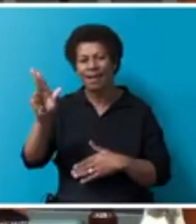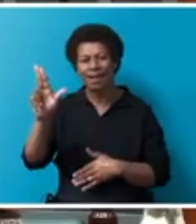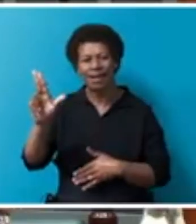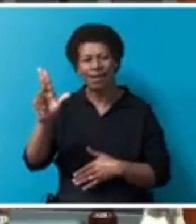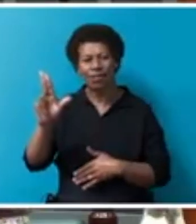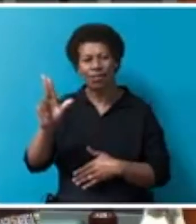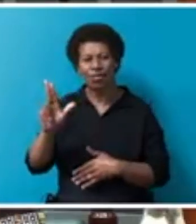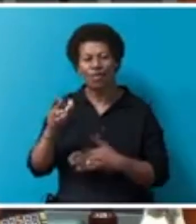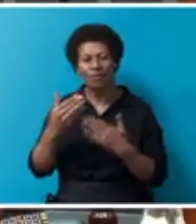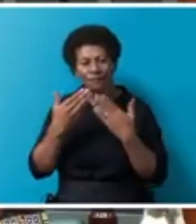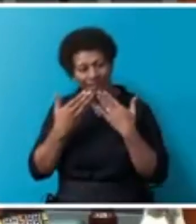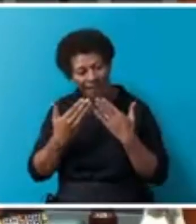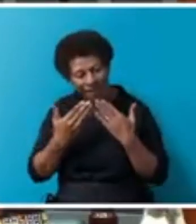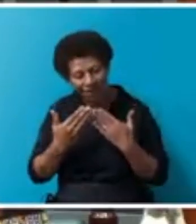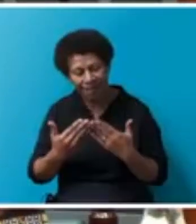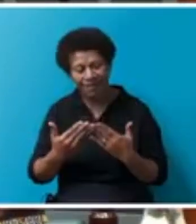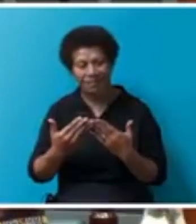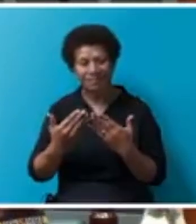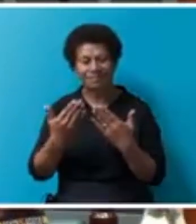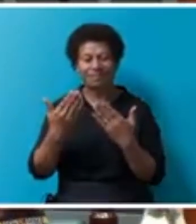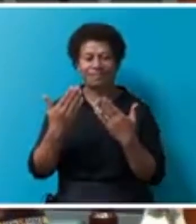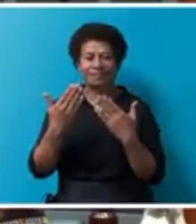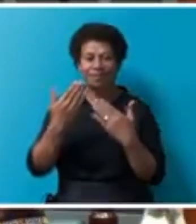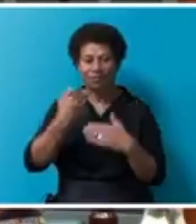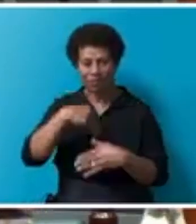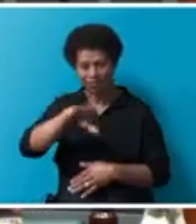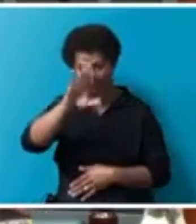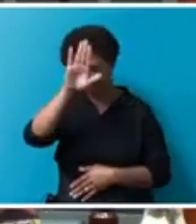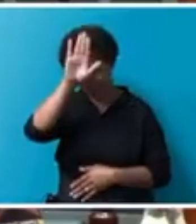rekai, bangun binaka sa bikim yung turangan na tuilaw.